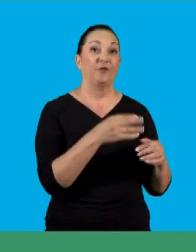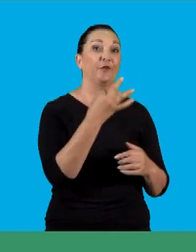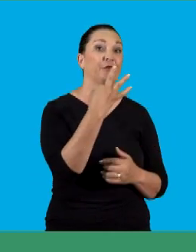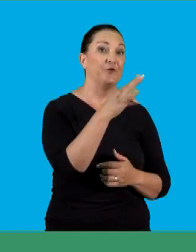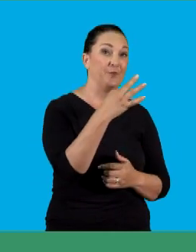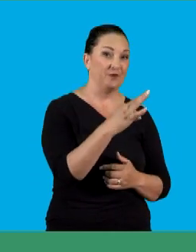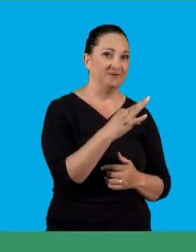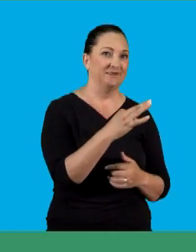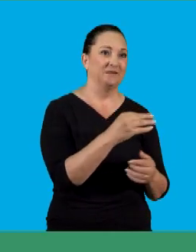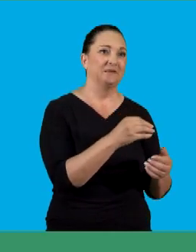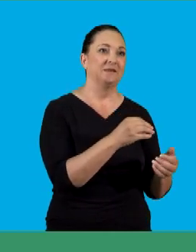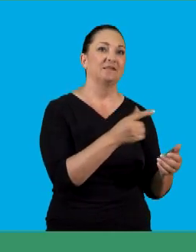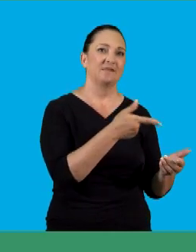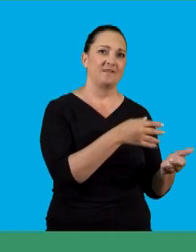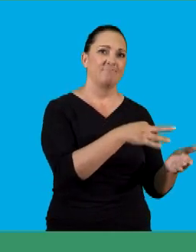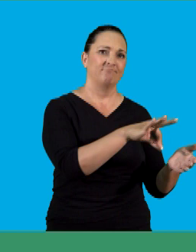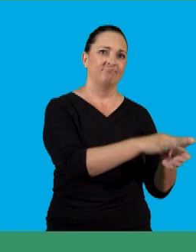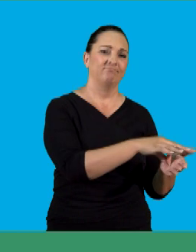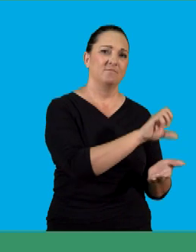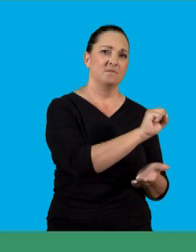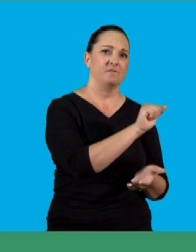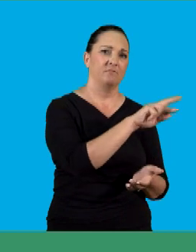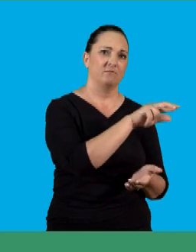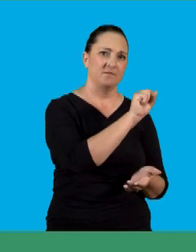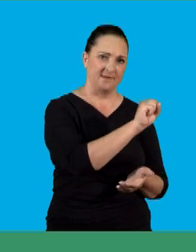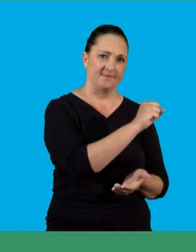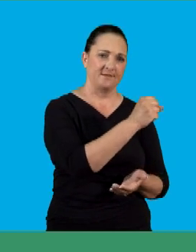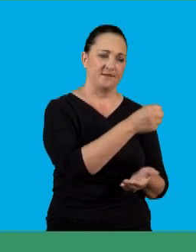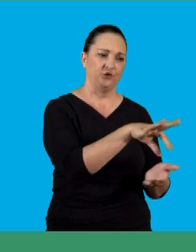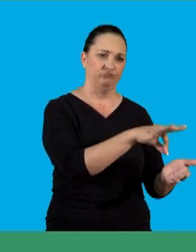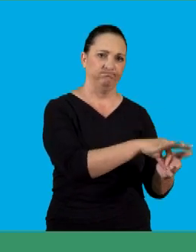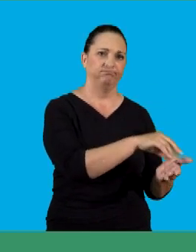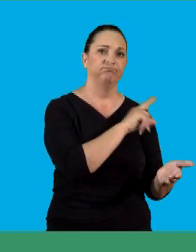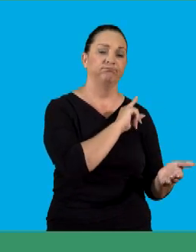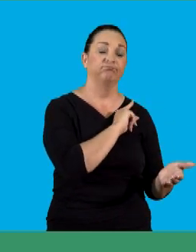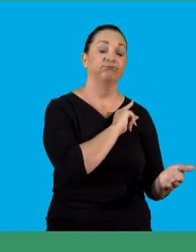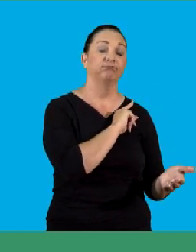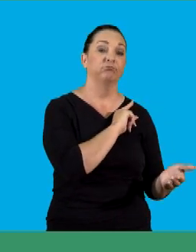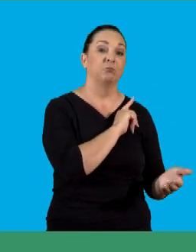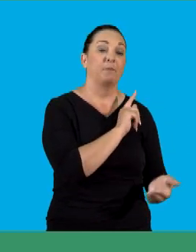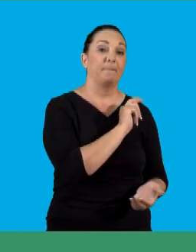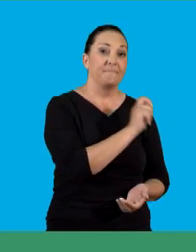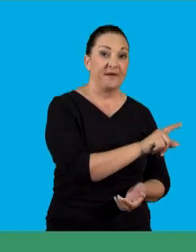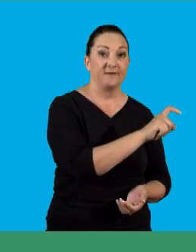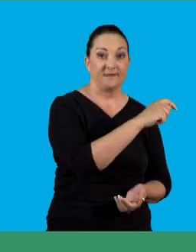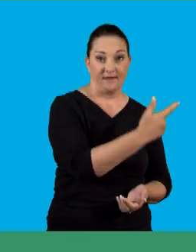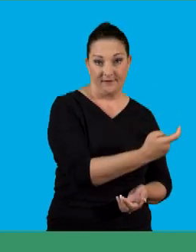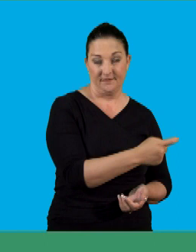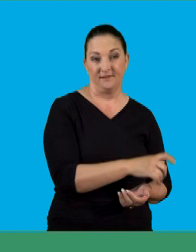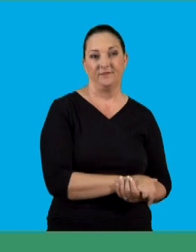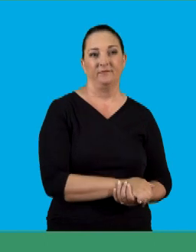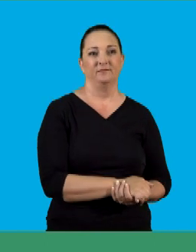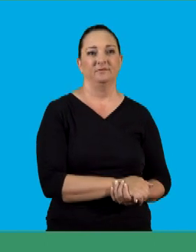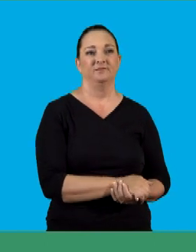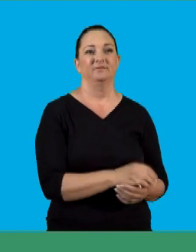these businesses, since they are registered with SARS, they pay tax based on their revenue, on their amount